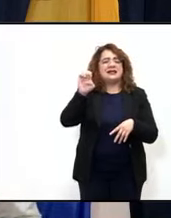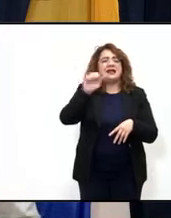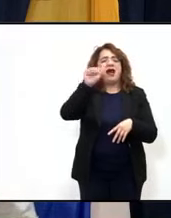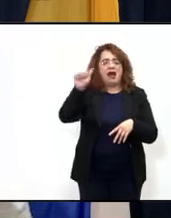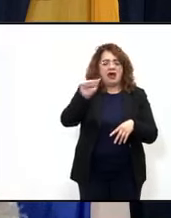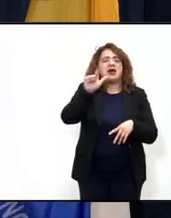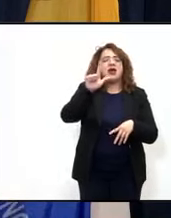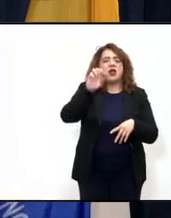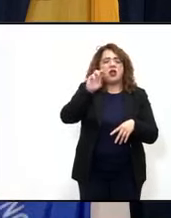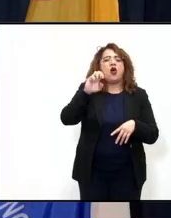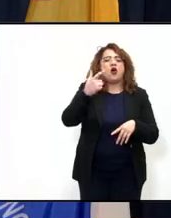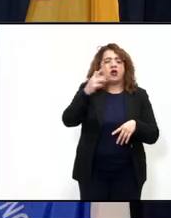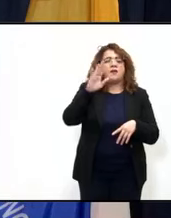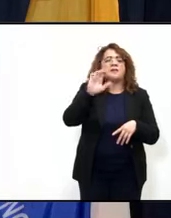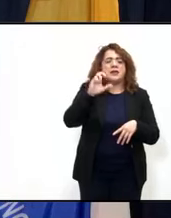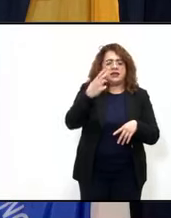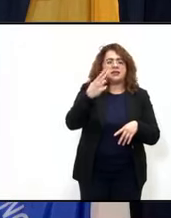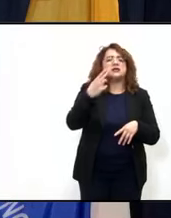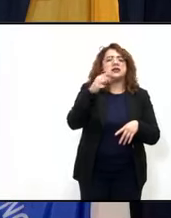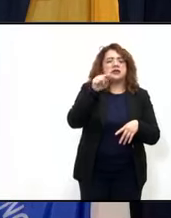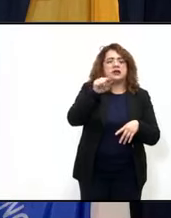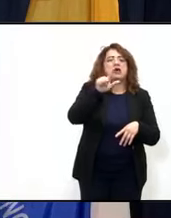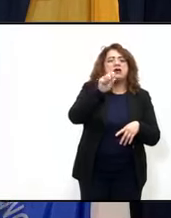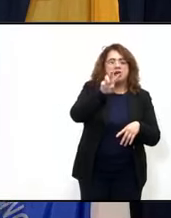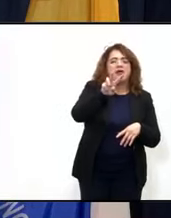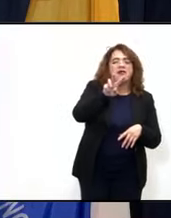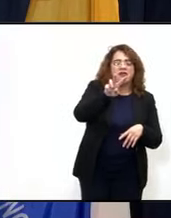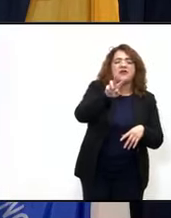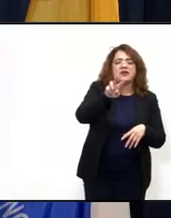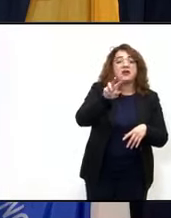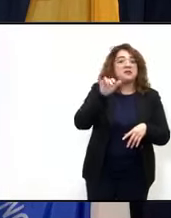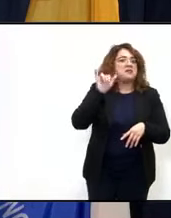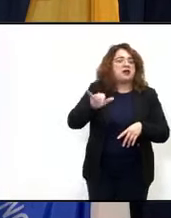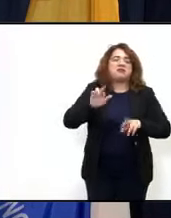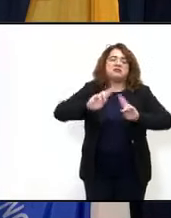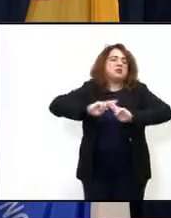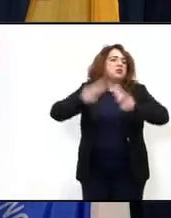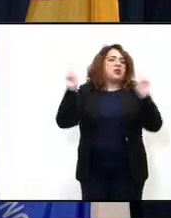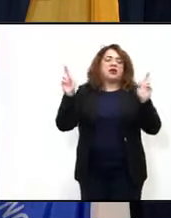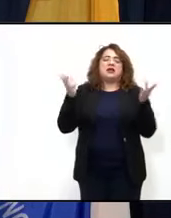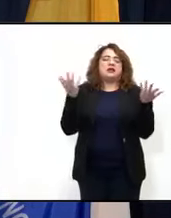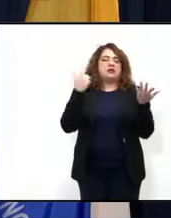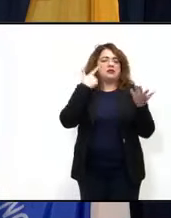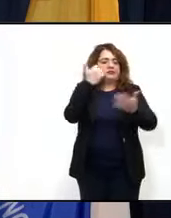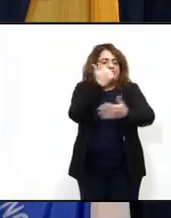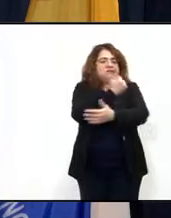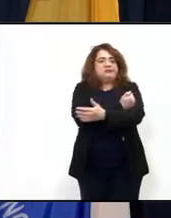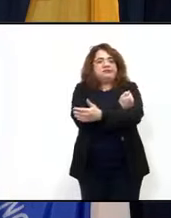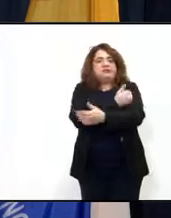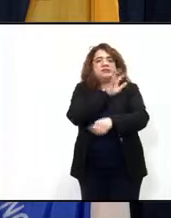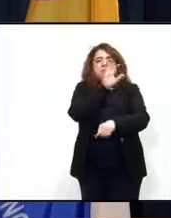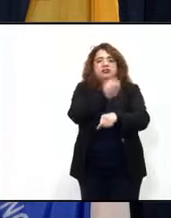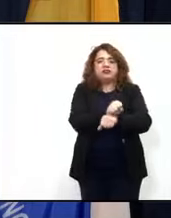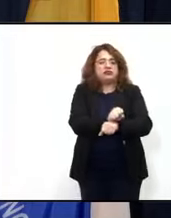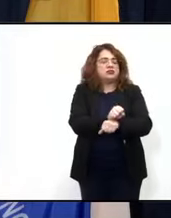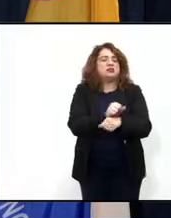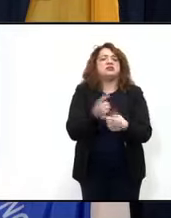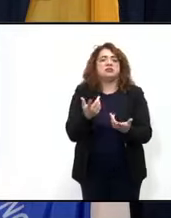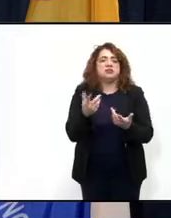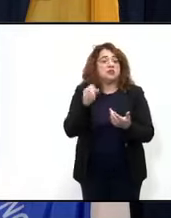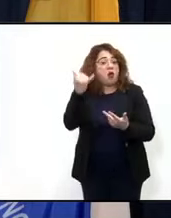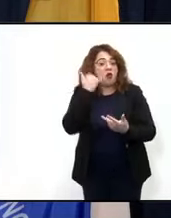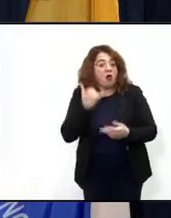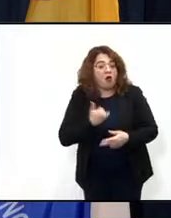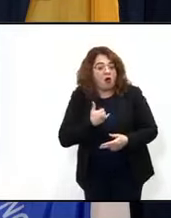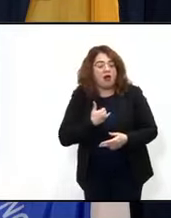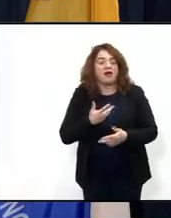COVID19vaccine@longbeach.gov. So that gives you a little bit of an update on where things are at with vaccinations. So far, so good. And